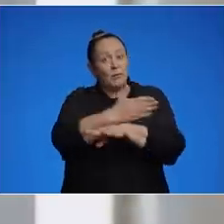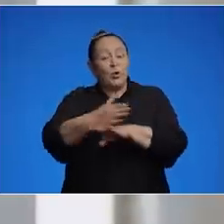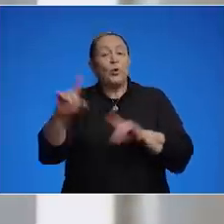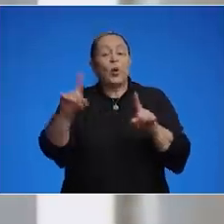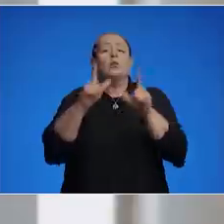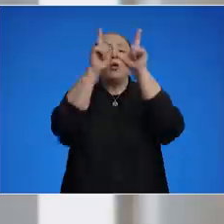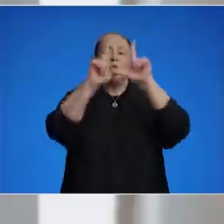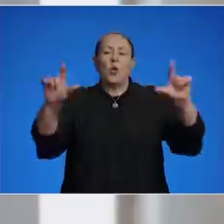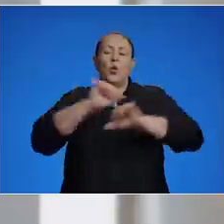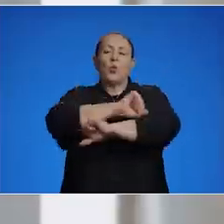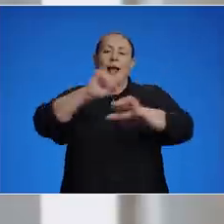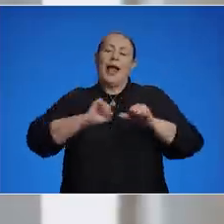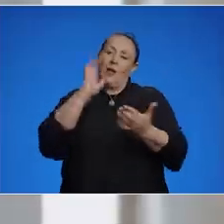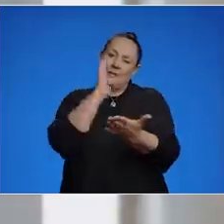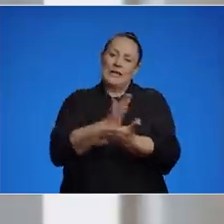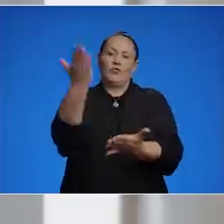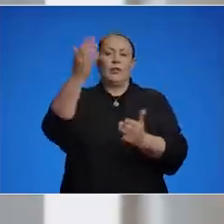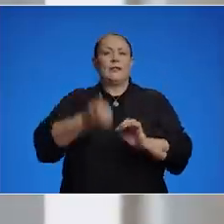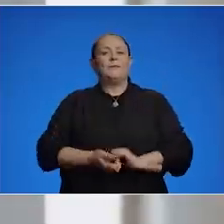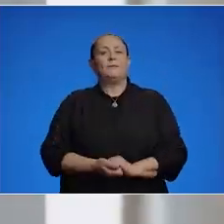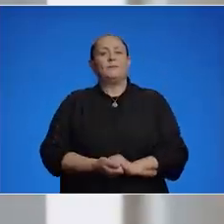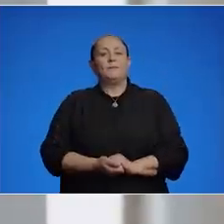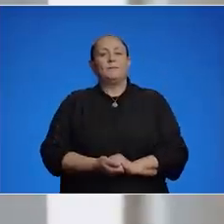called, the Lord our integrity.